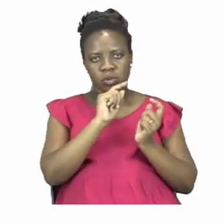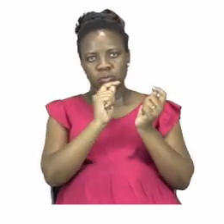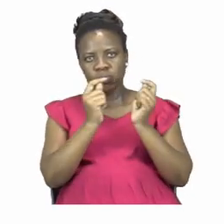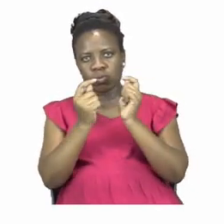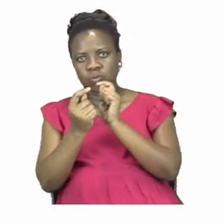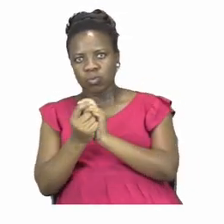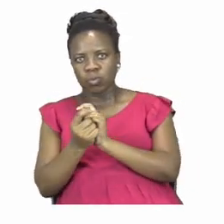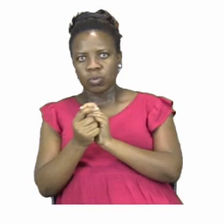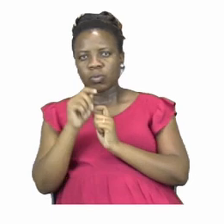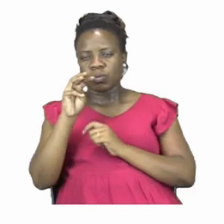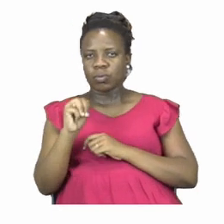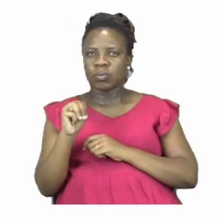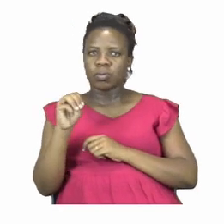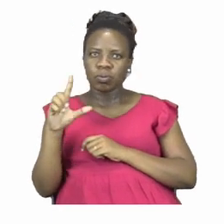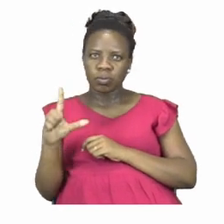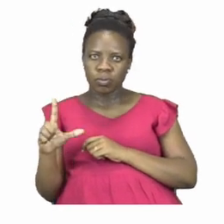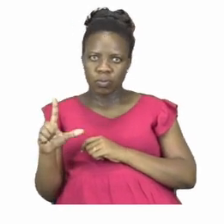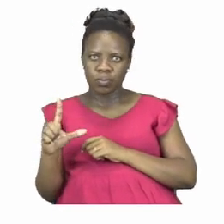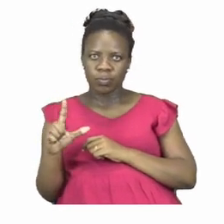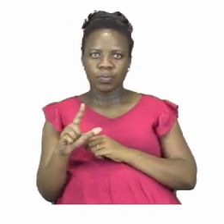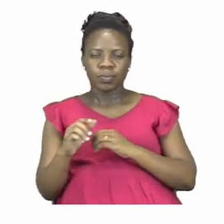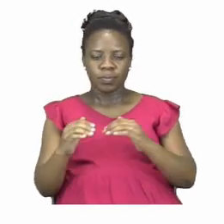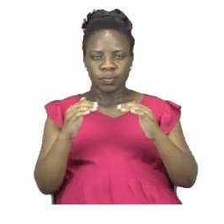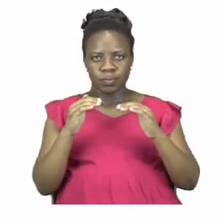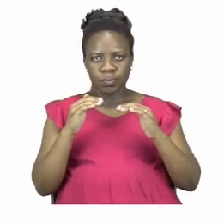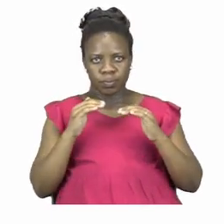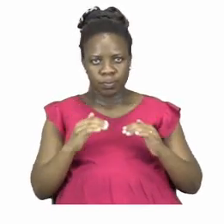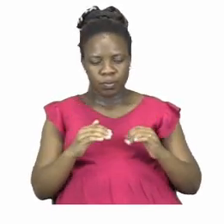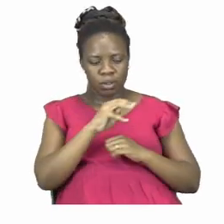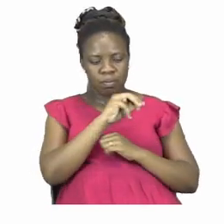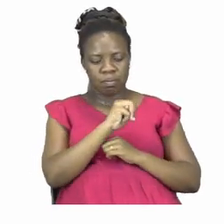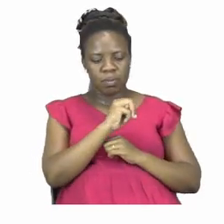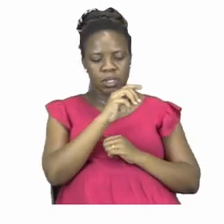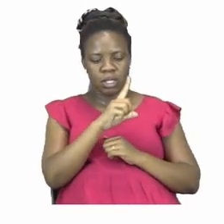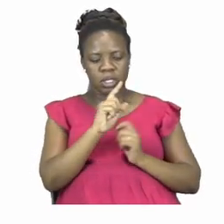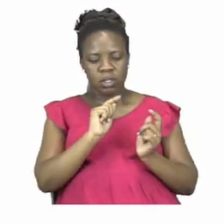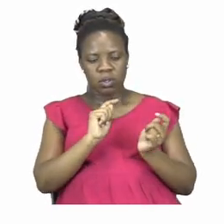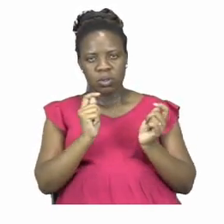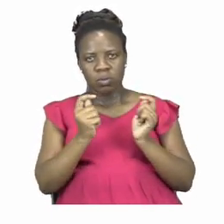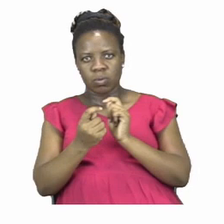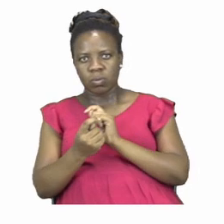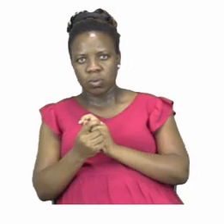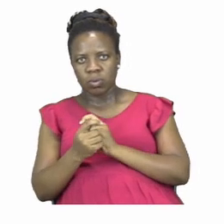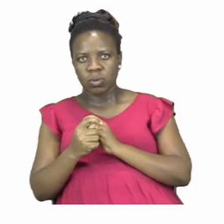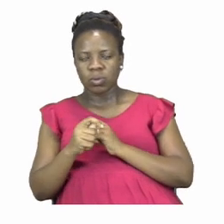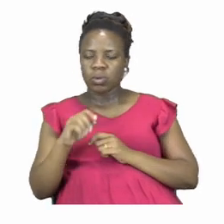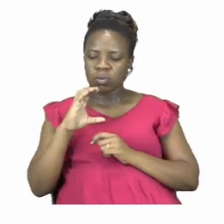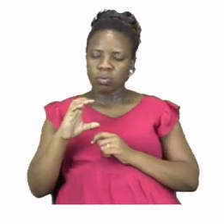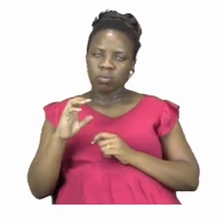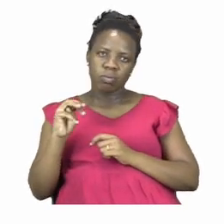lucky because most rulers have the same measurement type. But today it's not about us